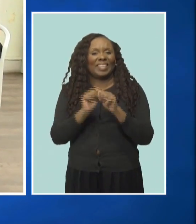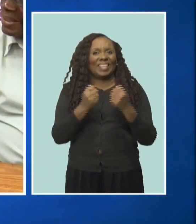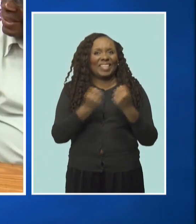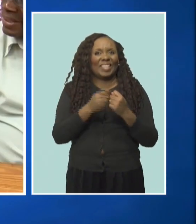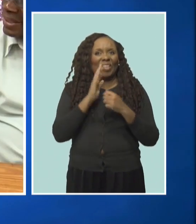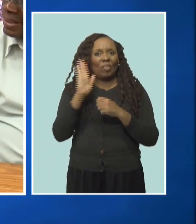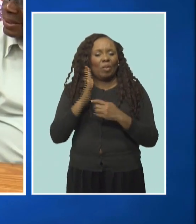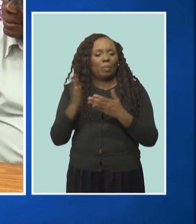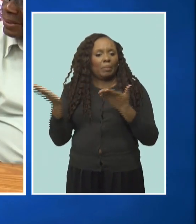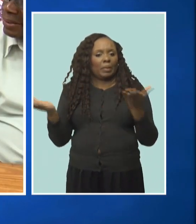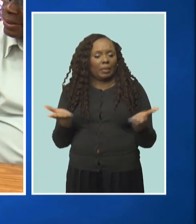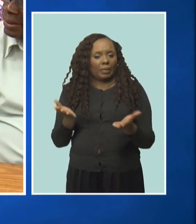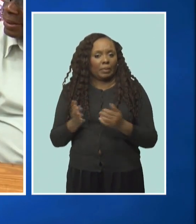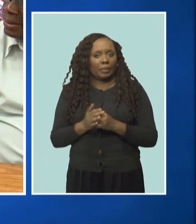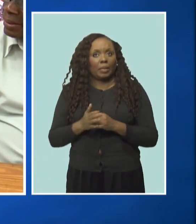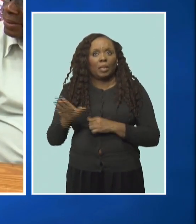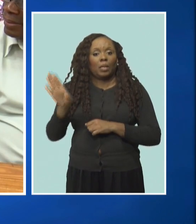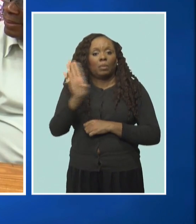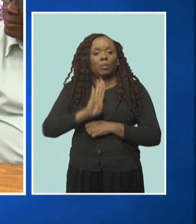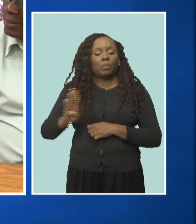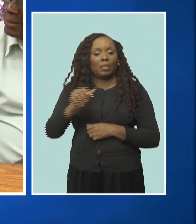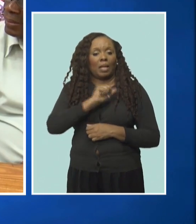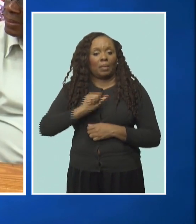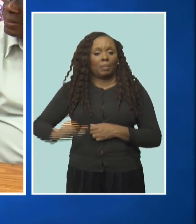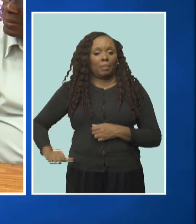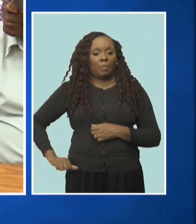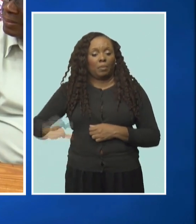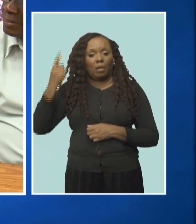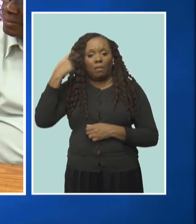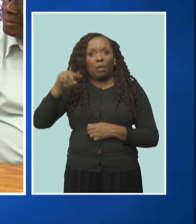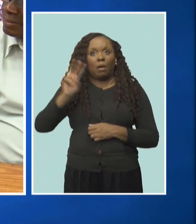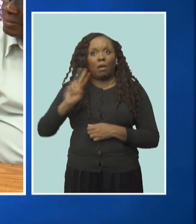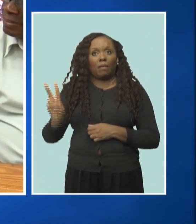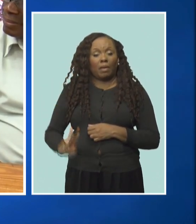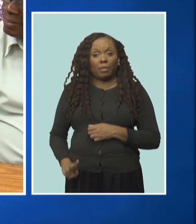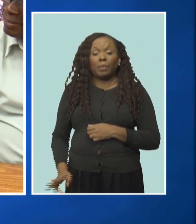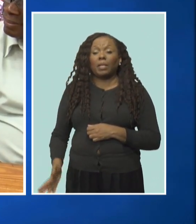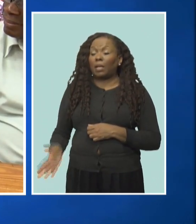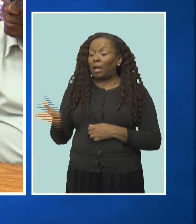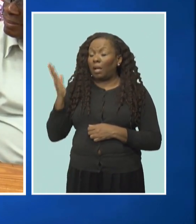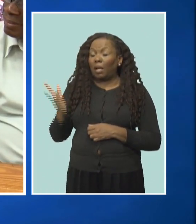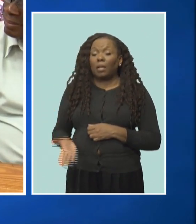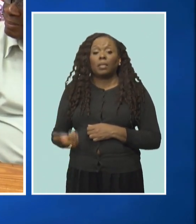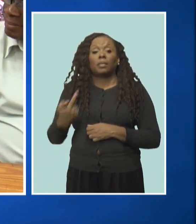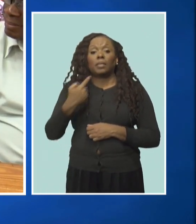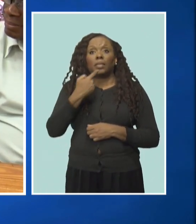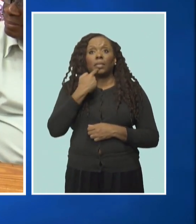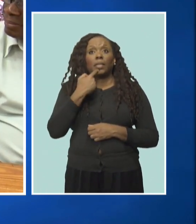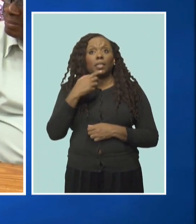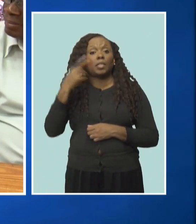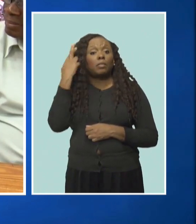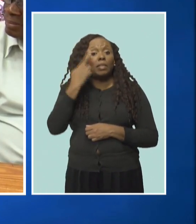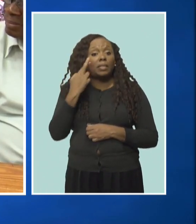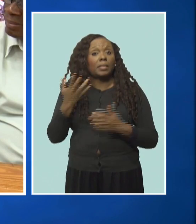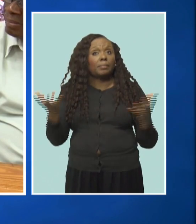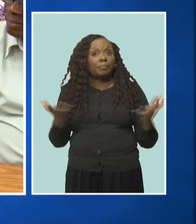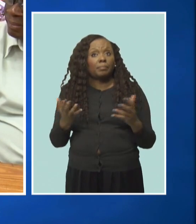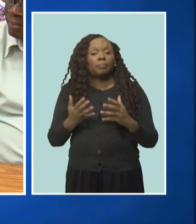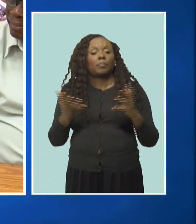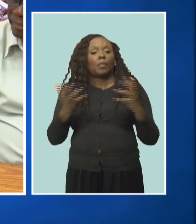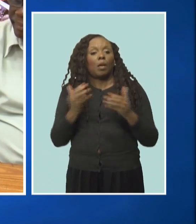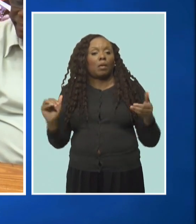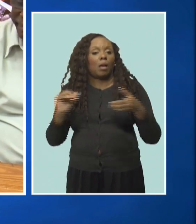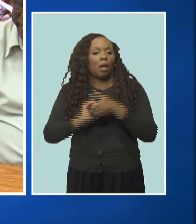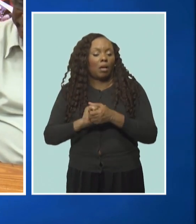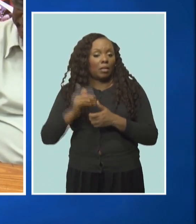band. Barbados Ambassador to Venezuela, Commander Aquinas Clark, says the overarching intent is to create partnerships